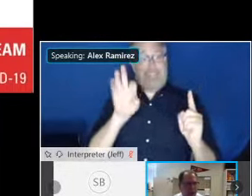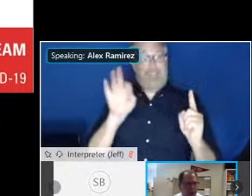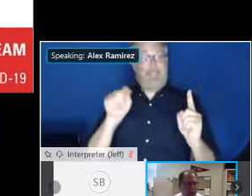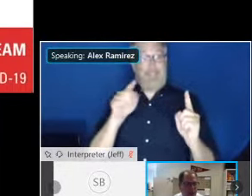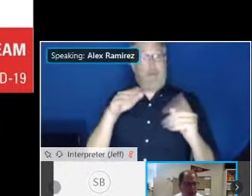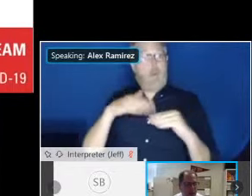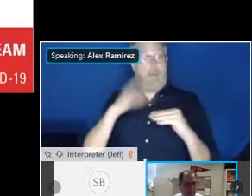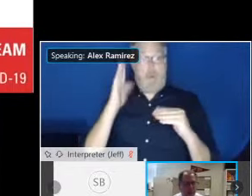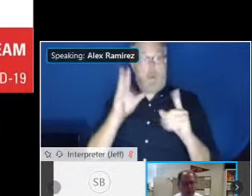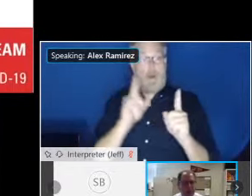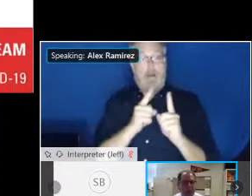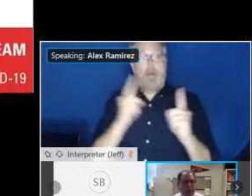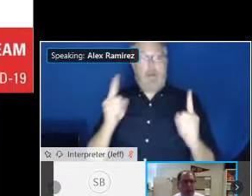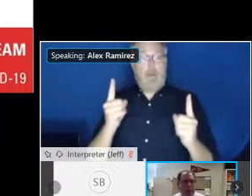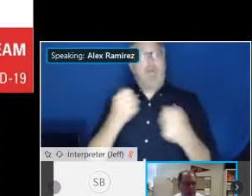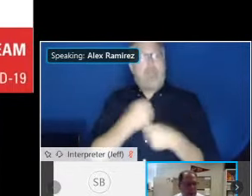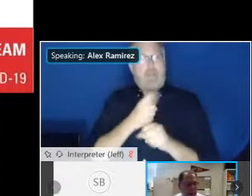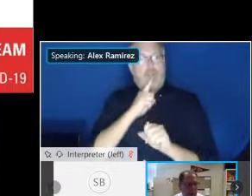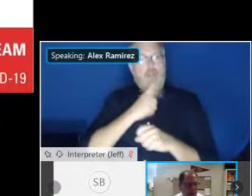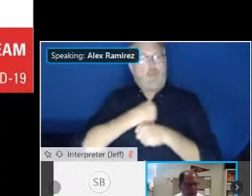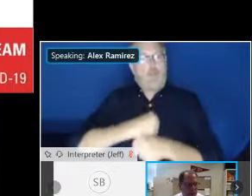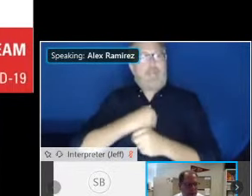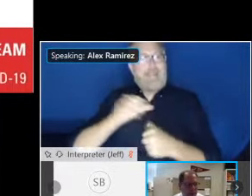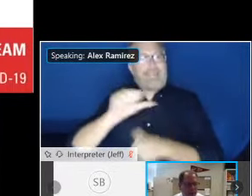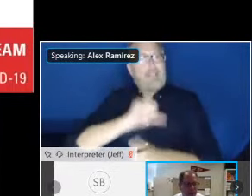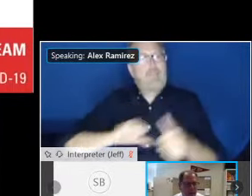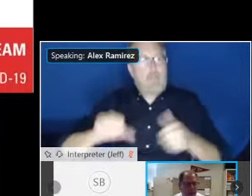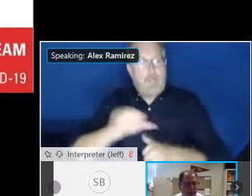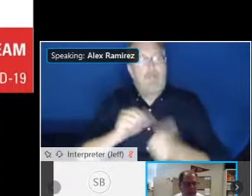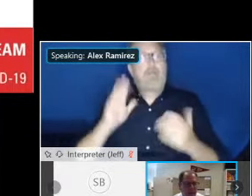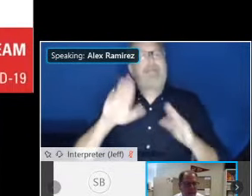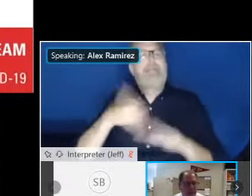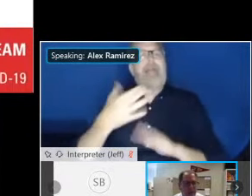sure we protect others. So